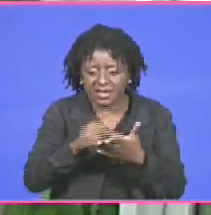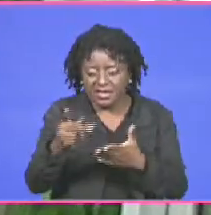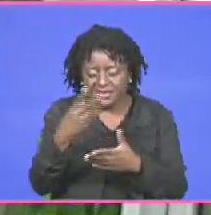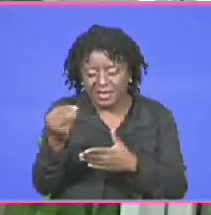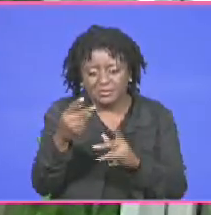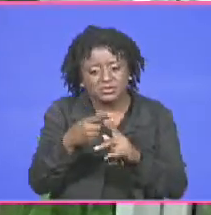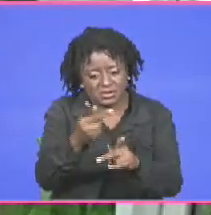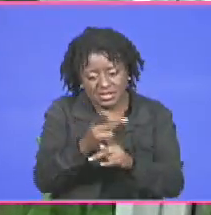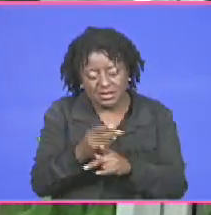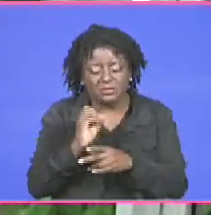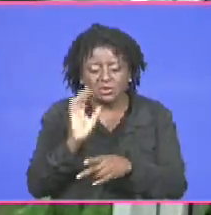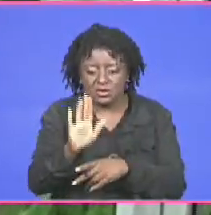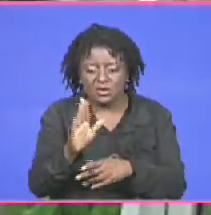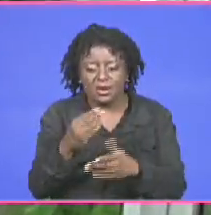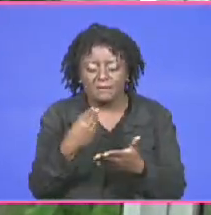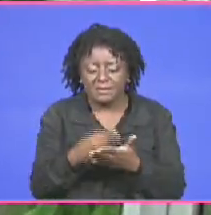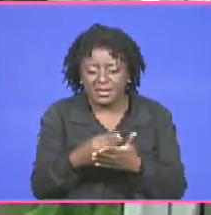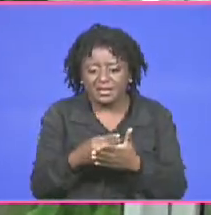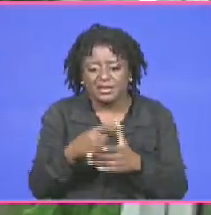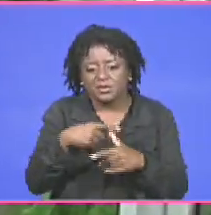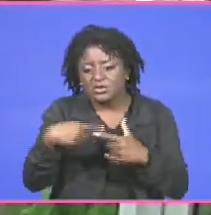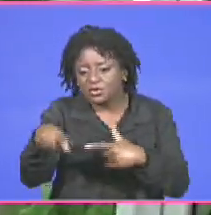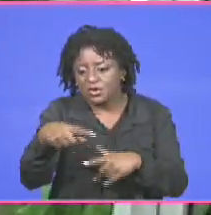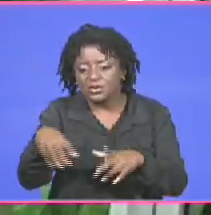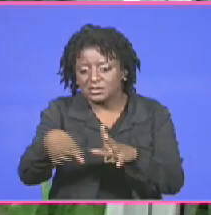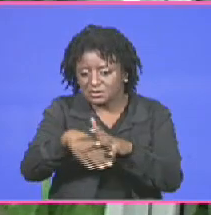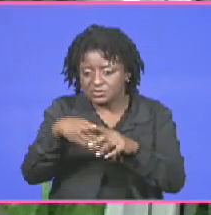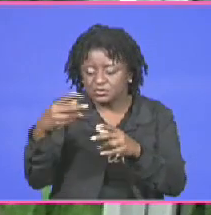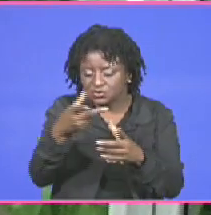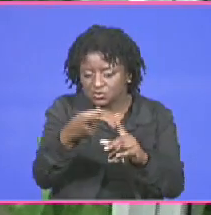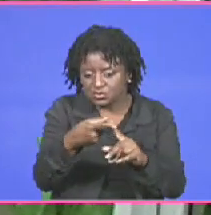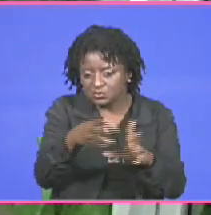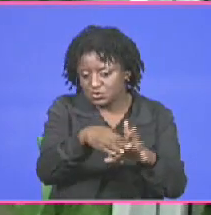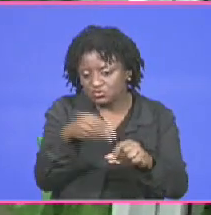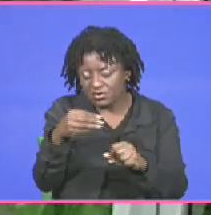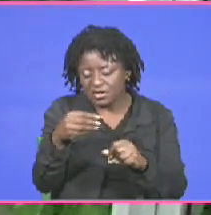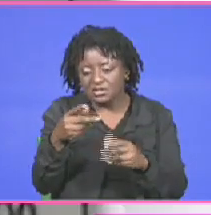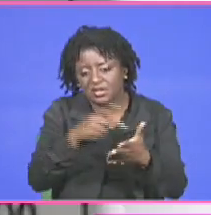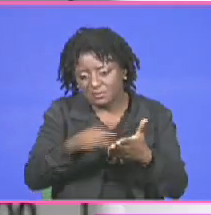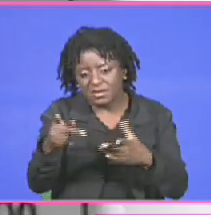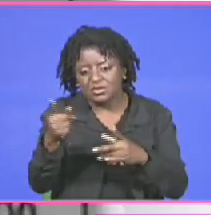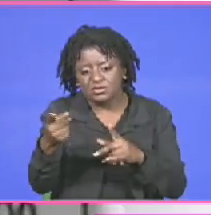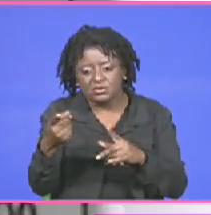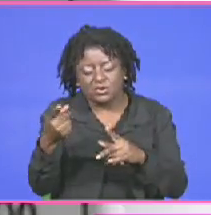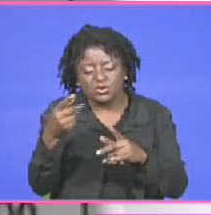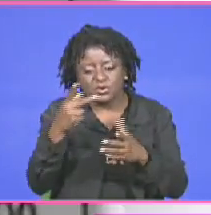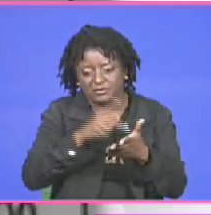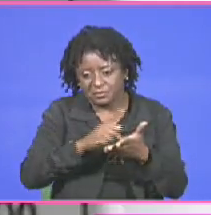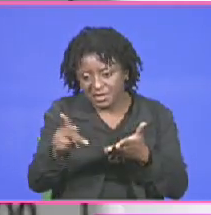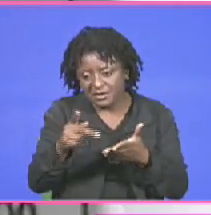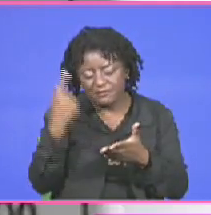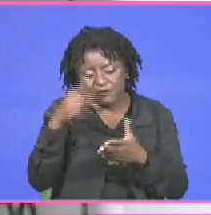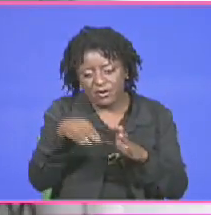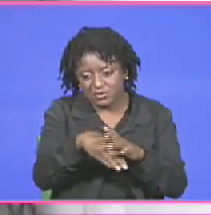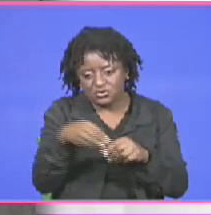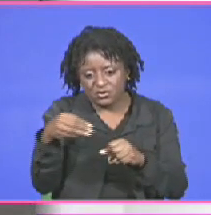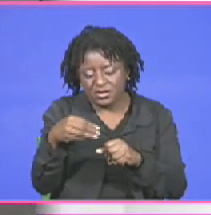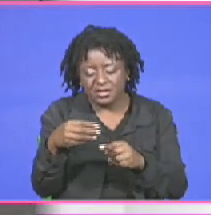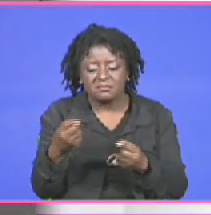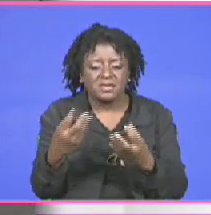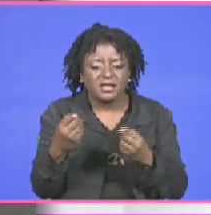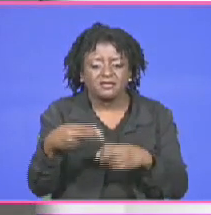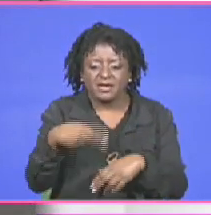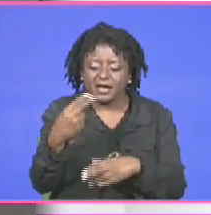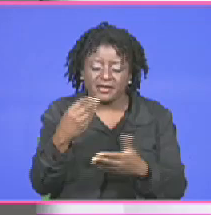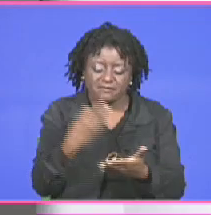charging us to get it from them, which don't make no sense. I might as well put my money under the mattress like nation. But many of these high fees have been in play for some